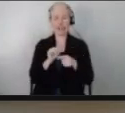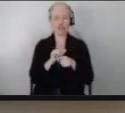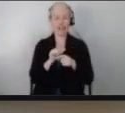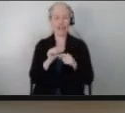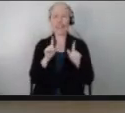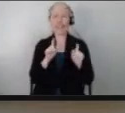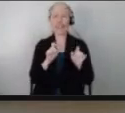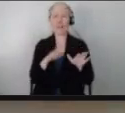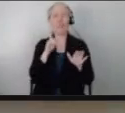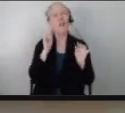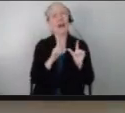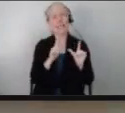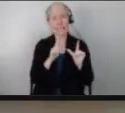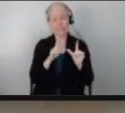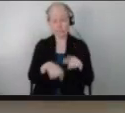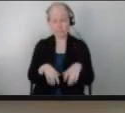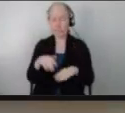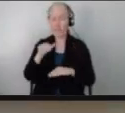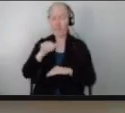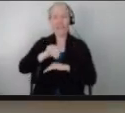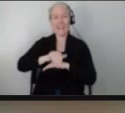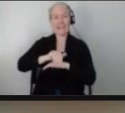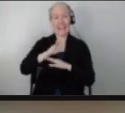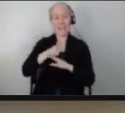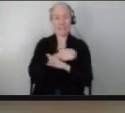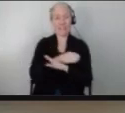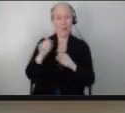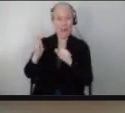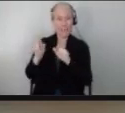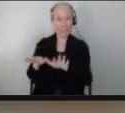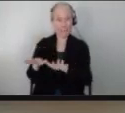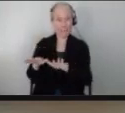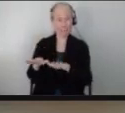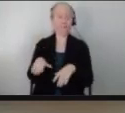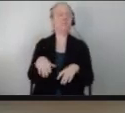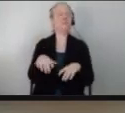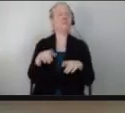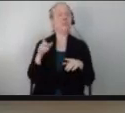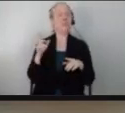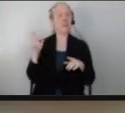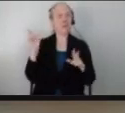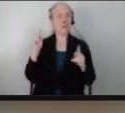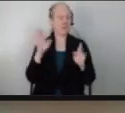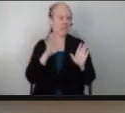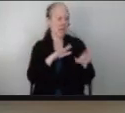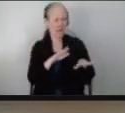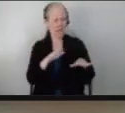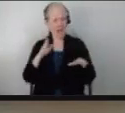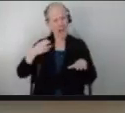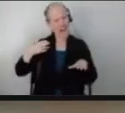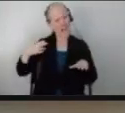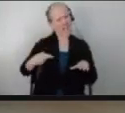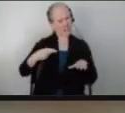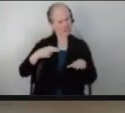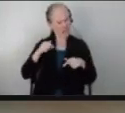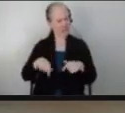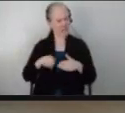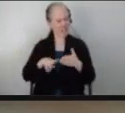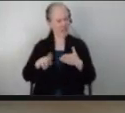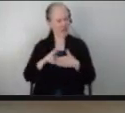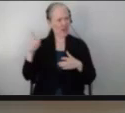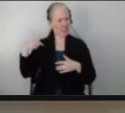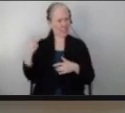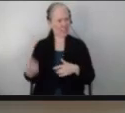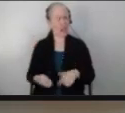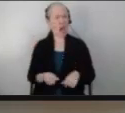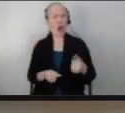the night before the exam, we were all reminded that in the history of our university, only 4 people had ever failed